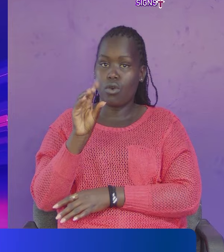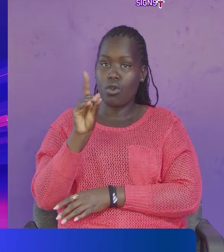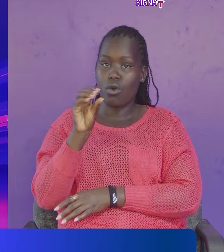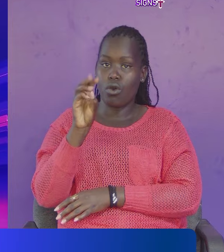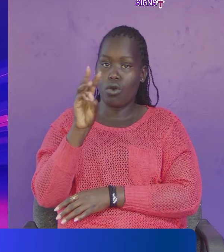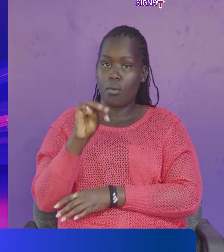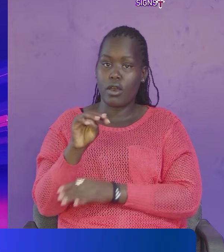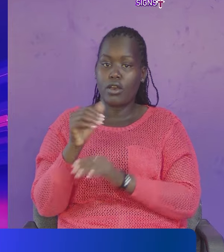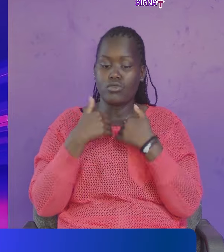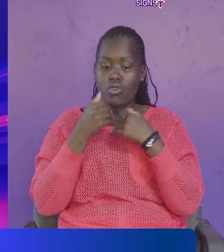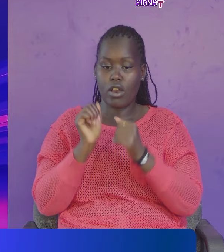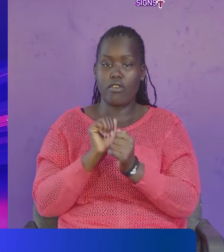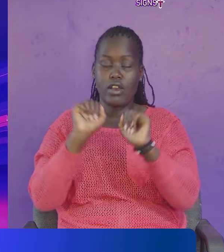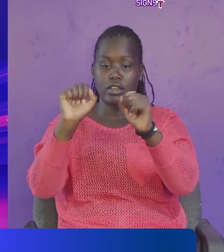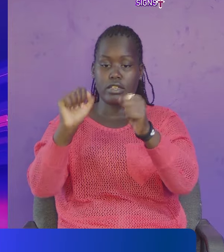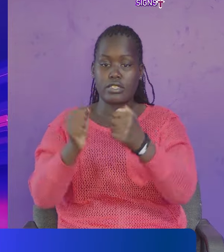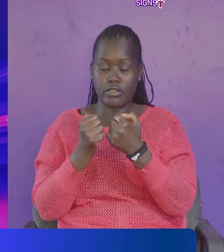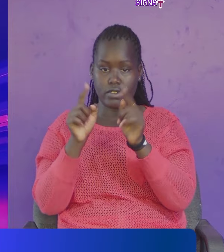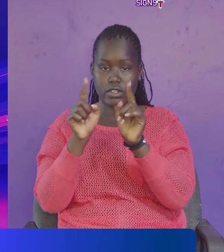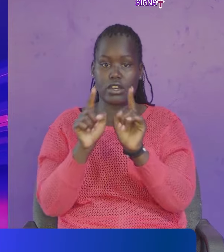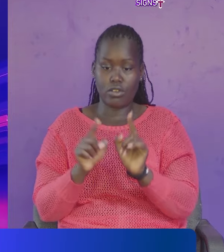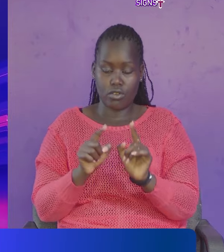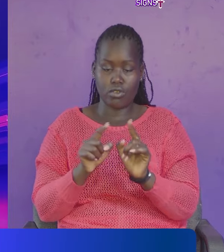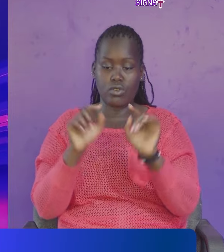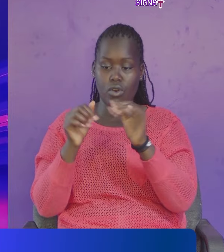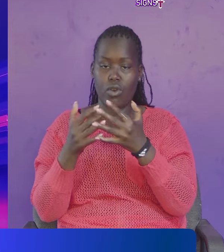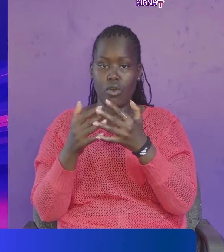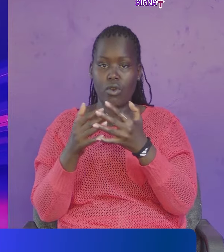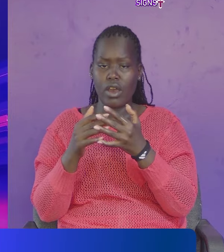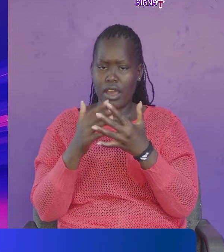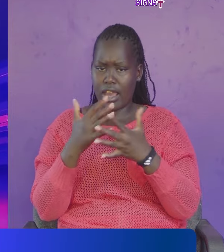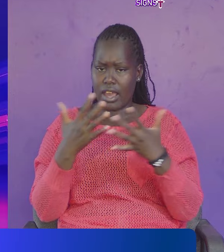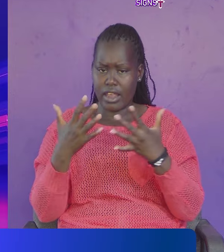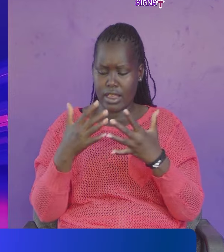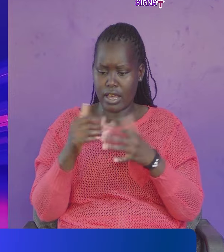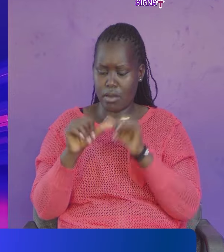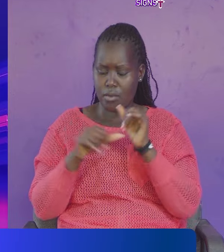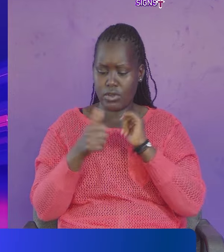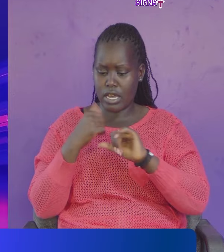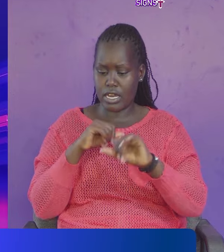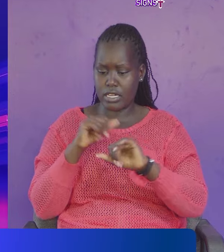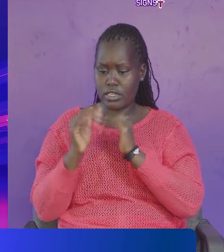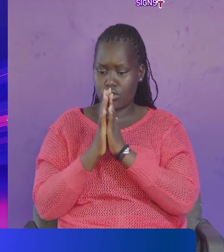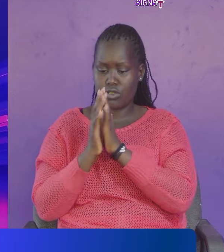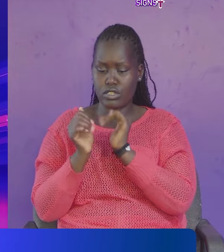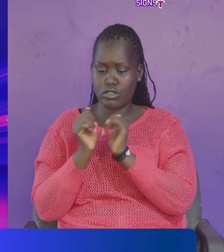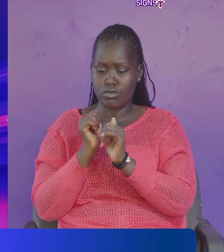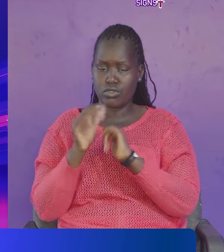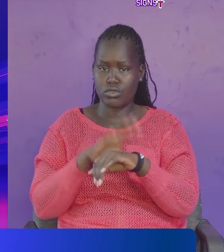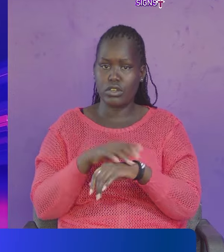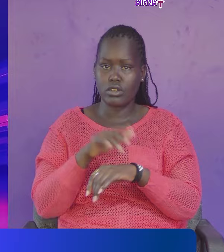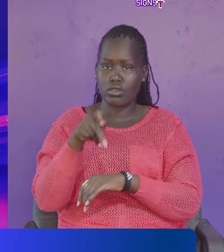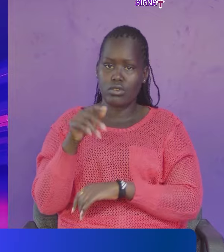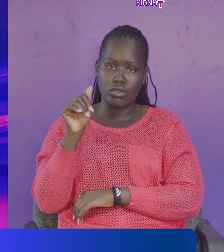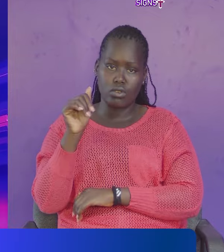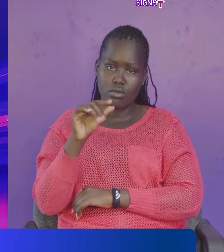and to take action against any infringement of their rights. That is a story that you'll find on pages 4 and